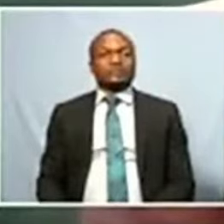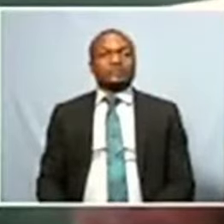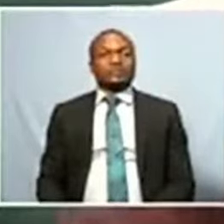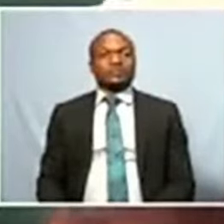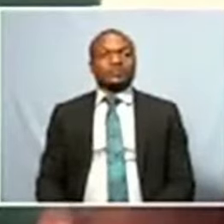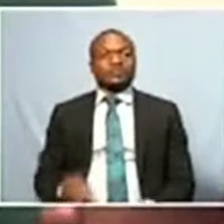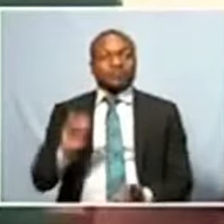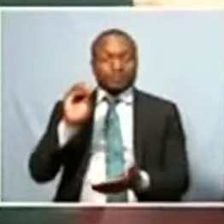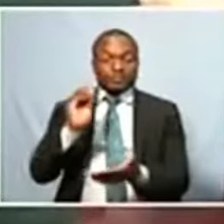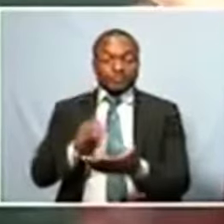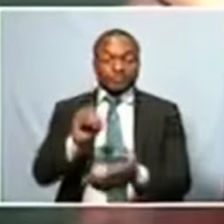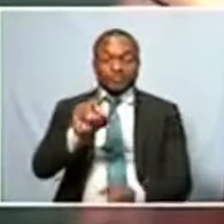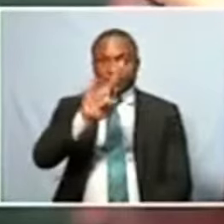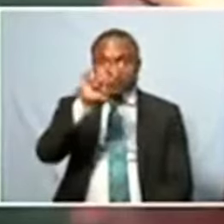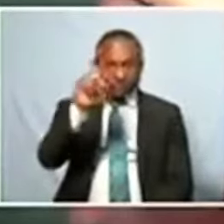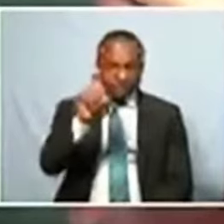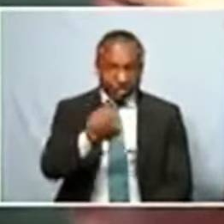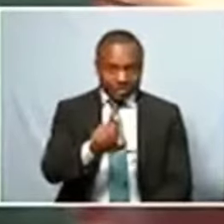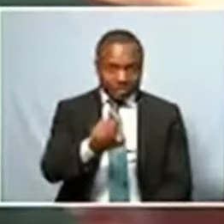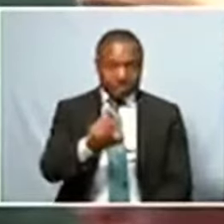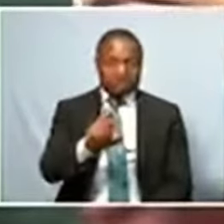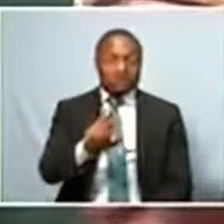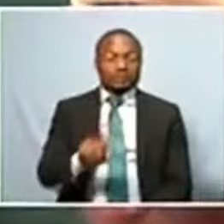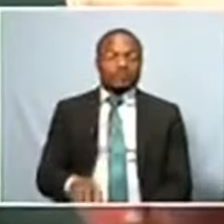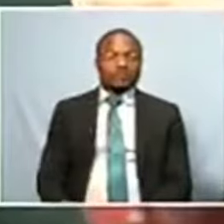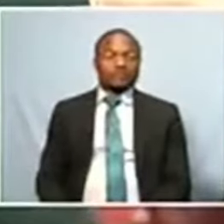I put the question. The question is that